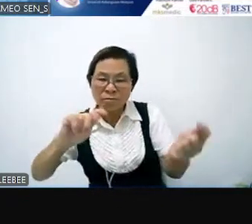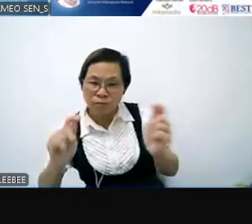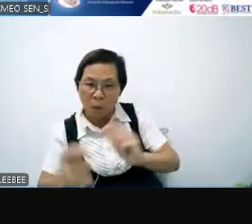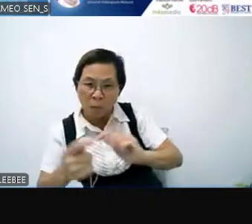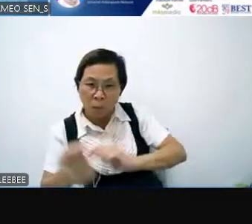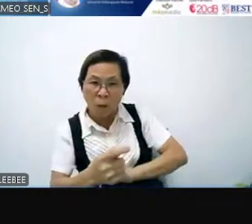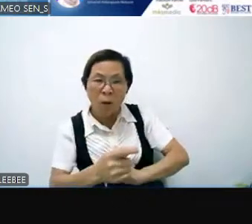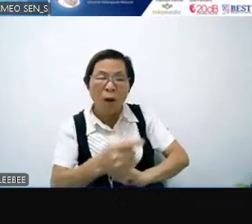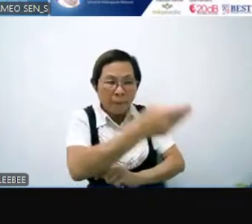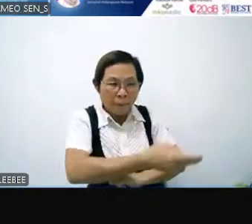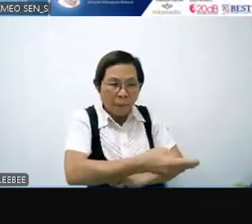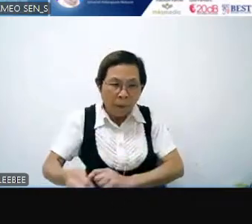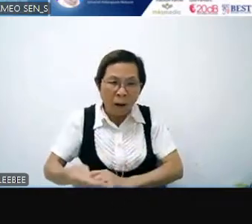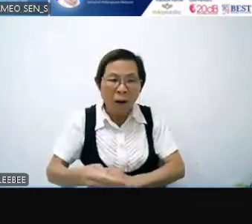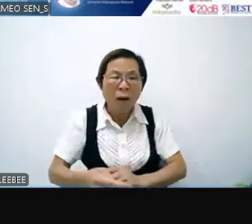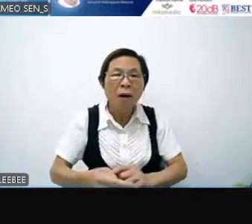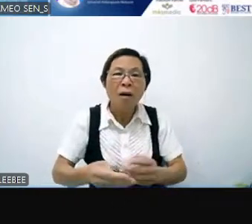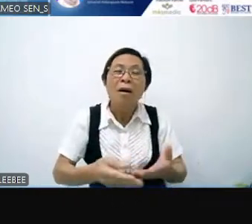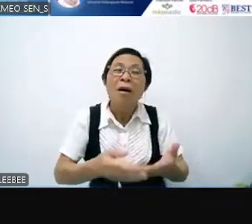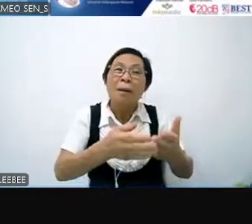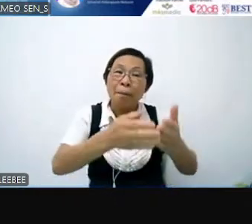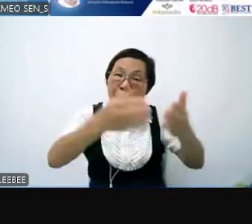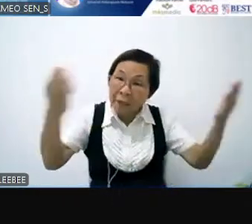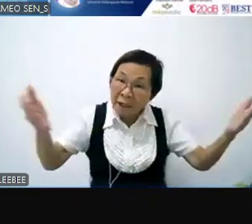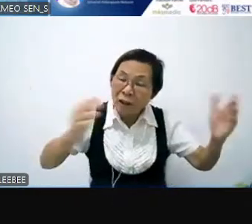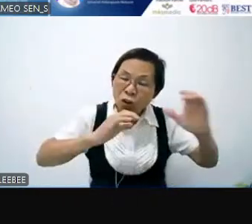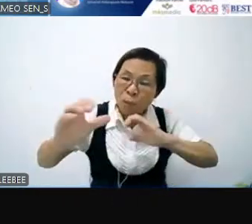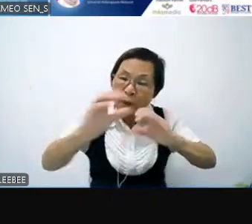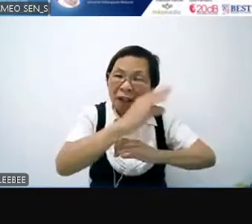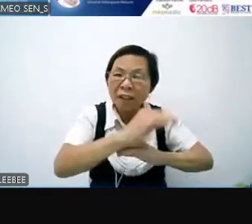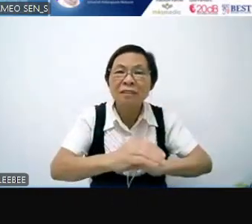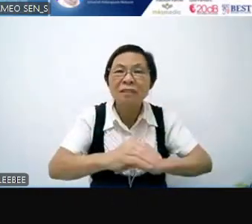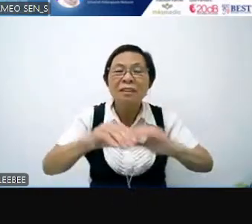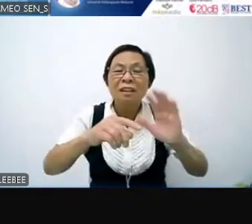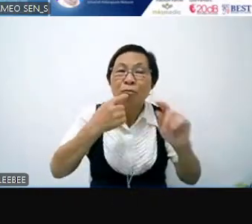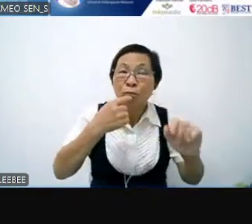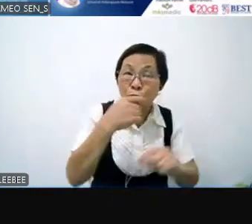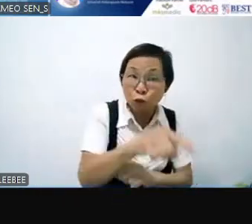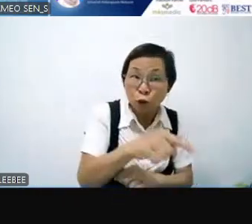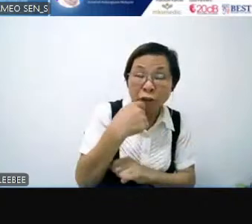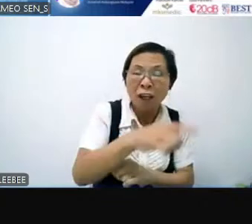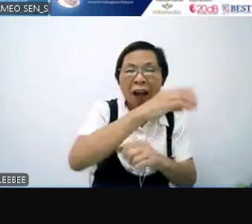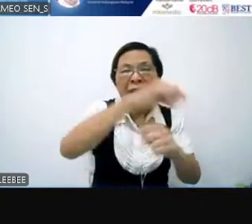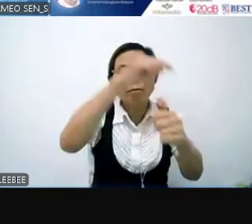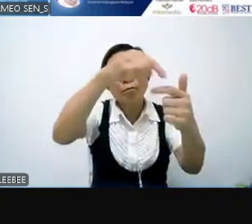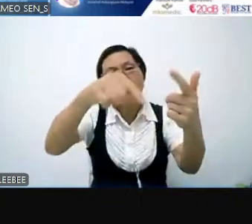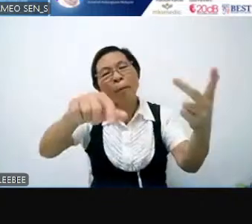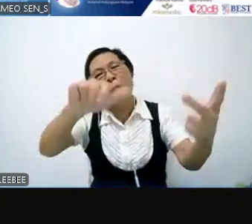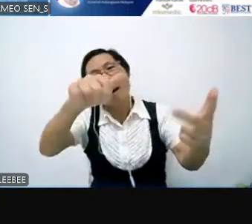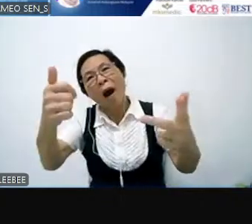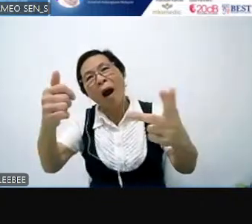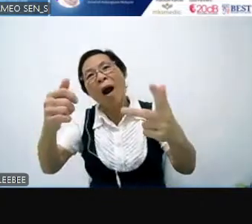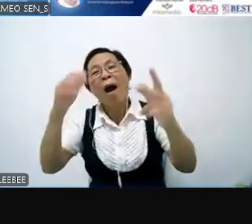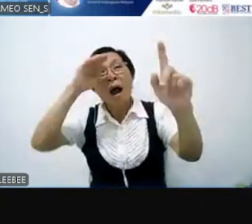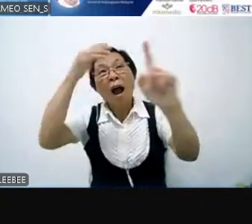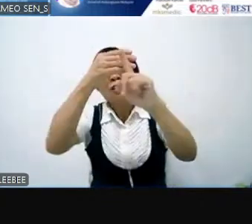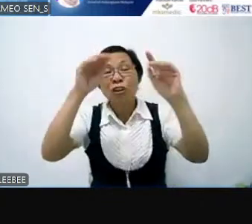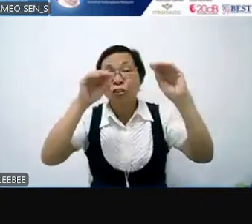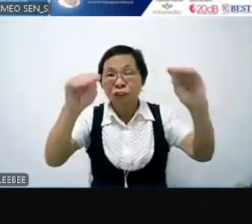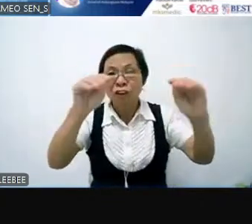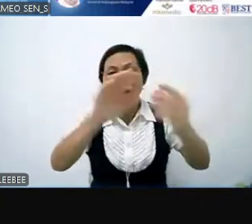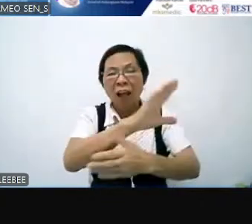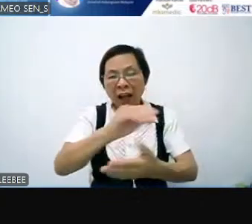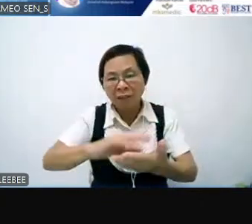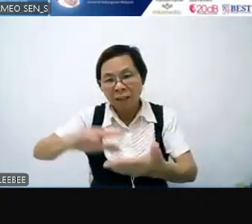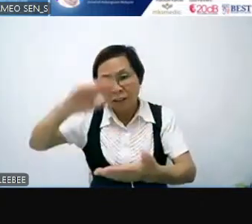in materials, media, communication, instructionals, and other aspects of teaching and learning. This is not a task for